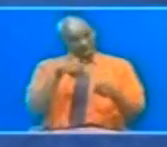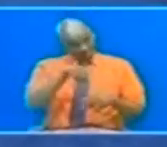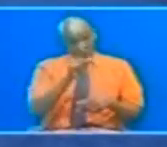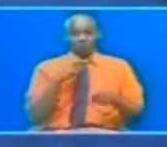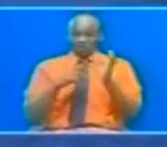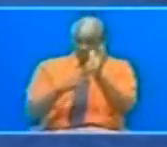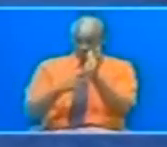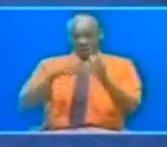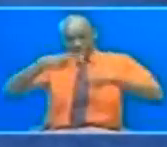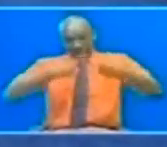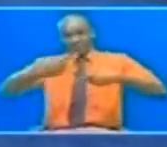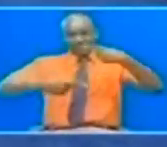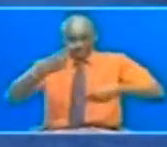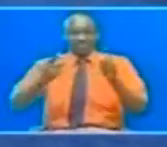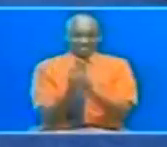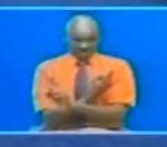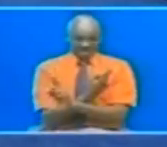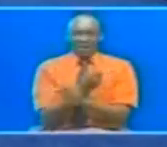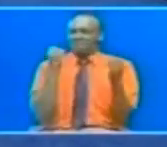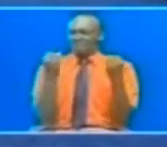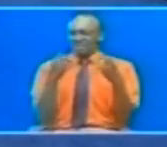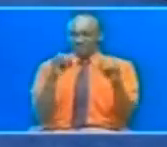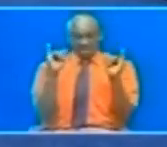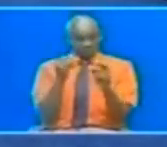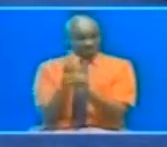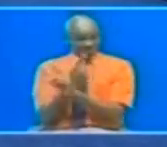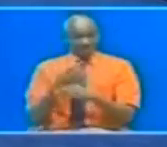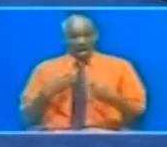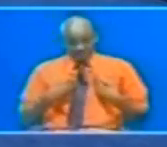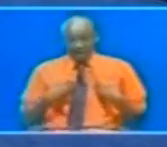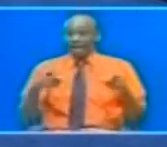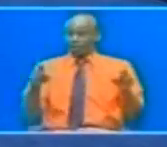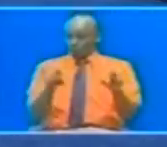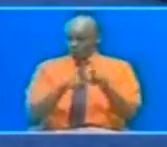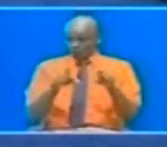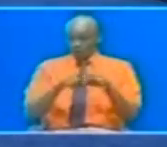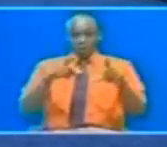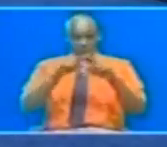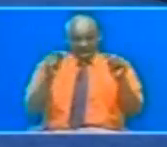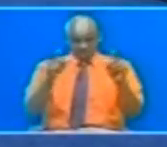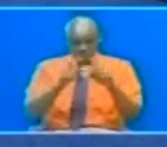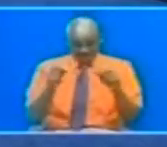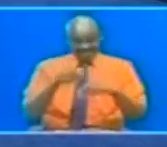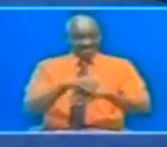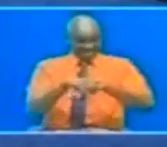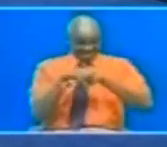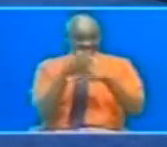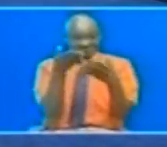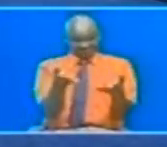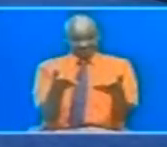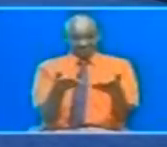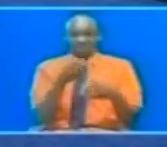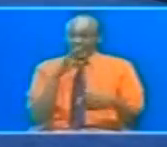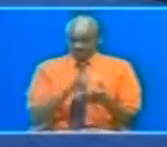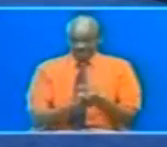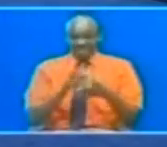you know, acrobatics. Well, we have a lot coming up. Remember also that Willis the Word Master will be coming on a little bit later on the show. But let's first